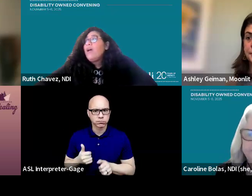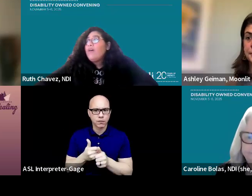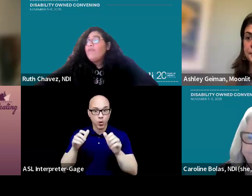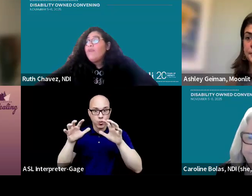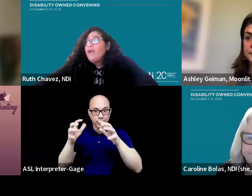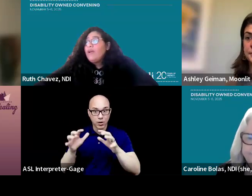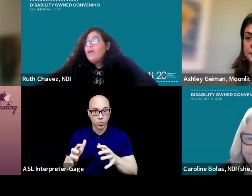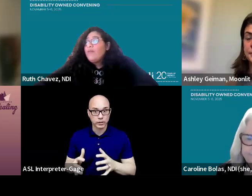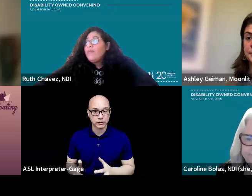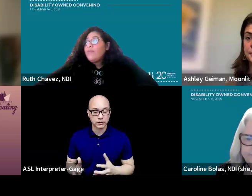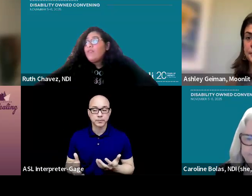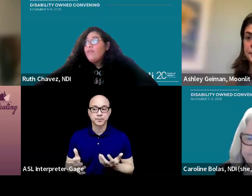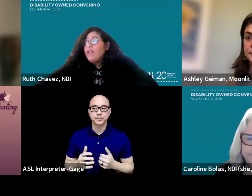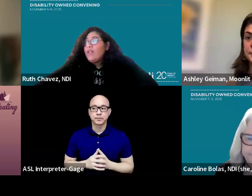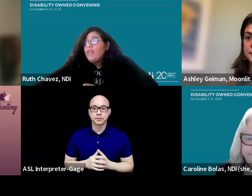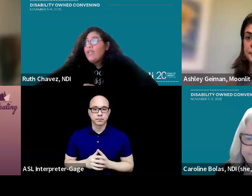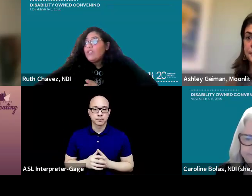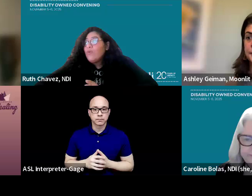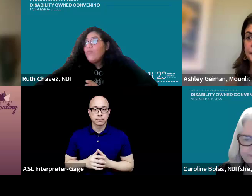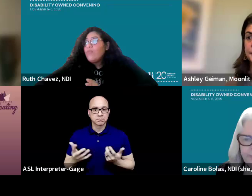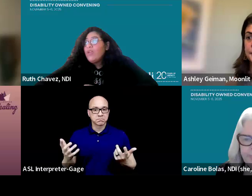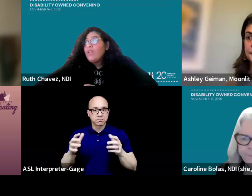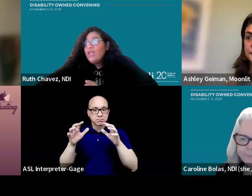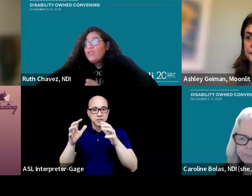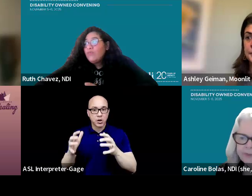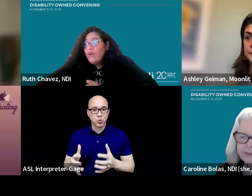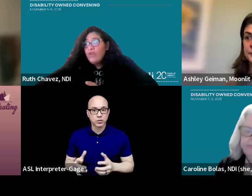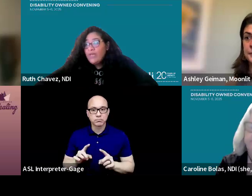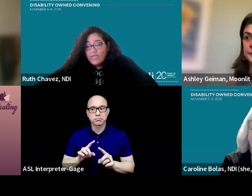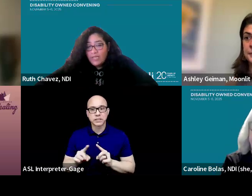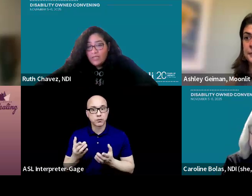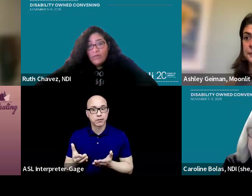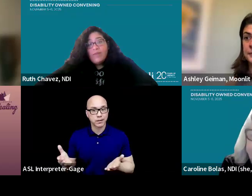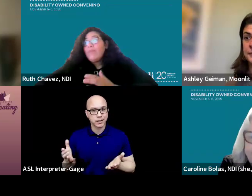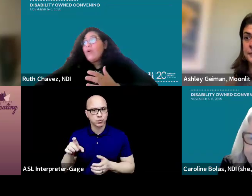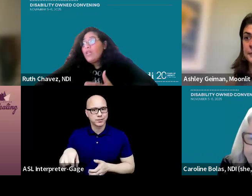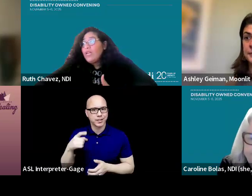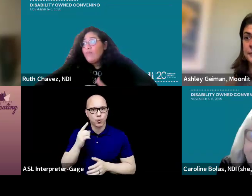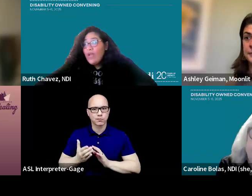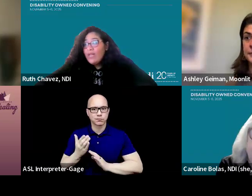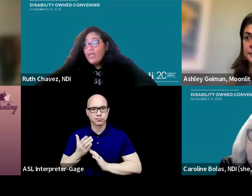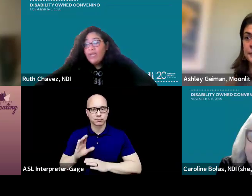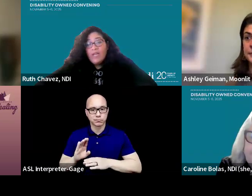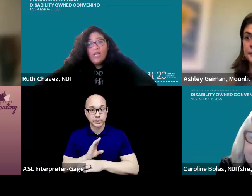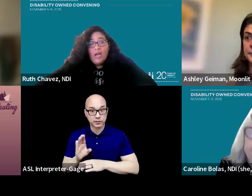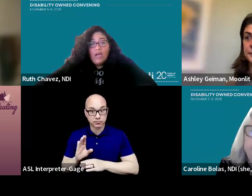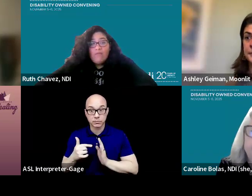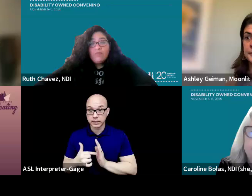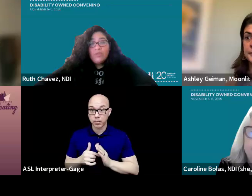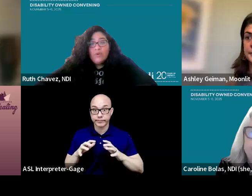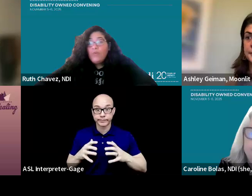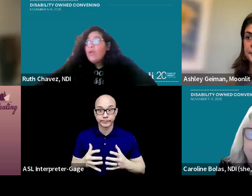categories of different things that you would need to run your business. So it would be marketing and branding.